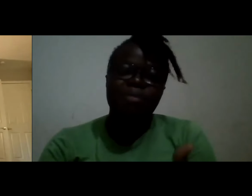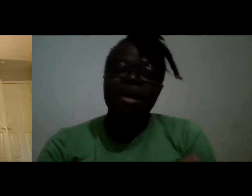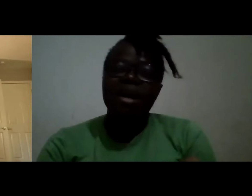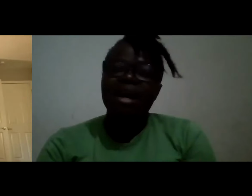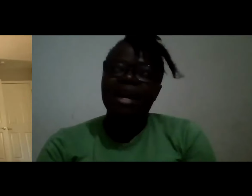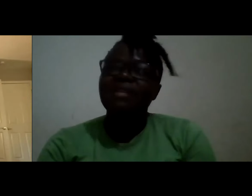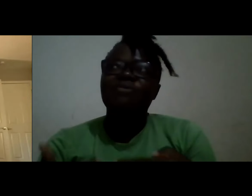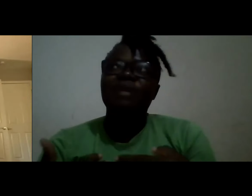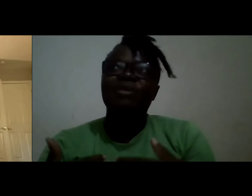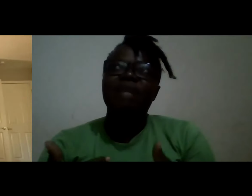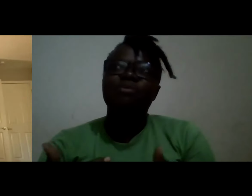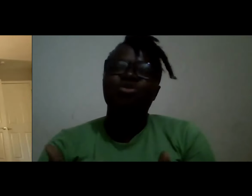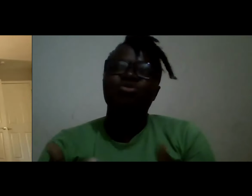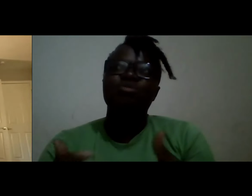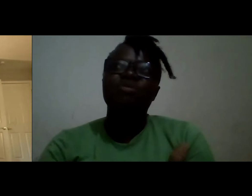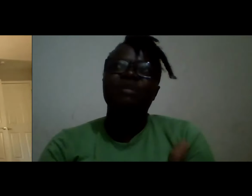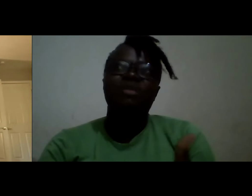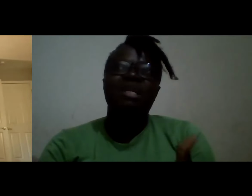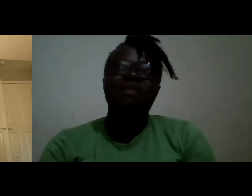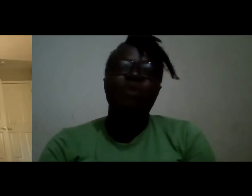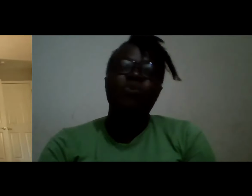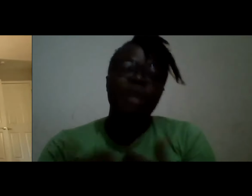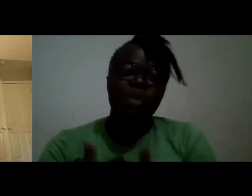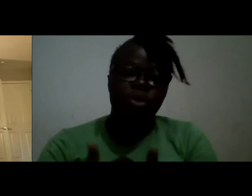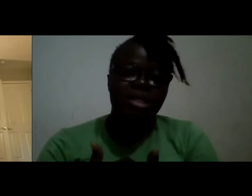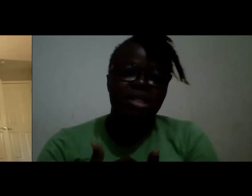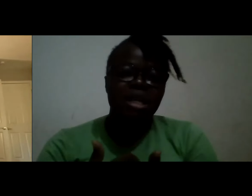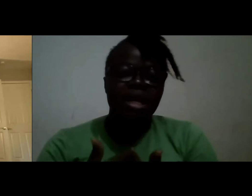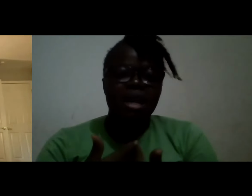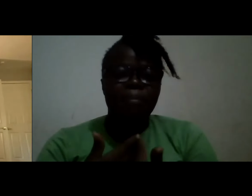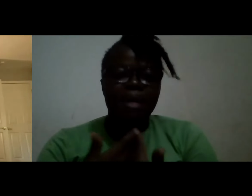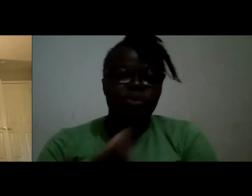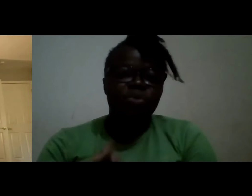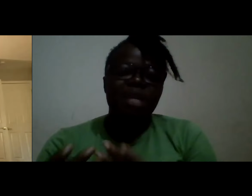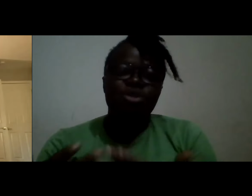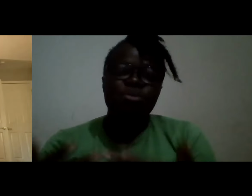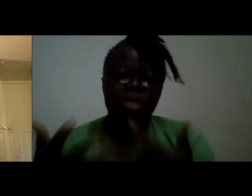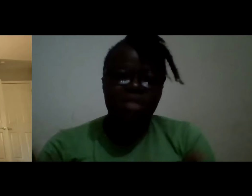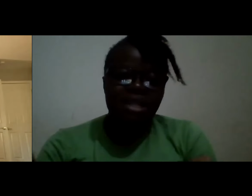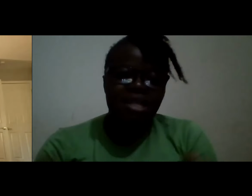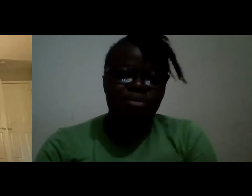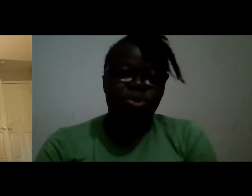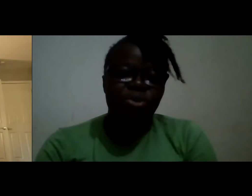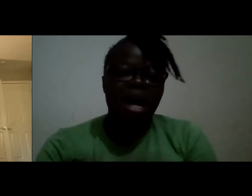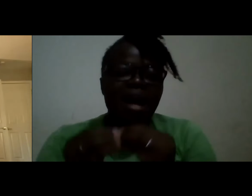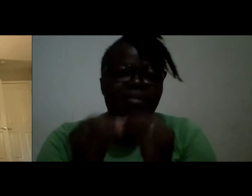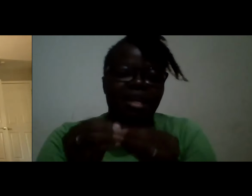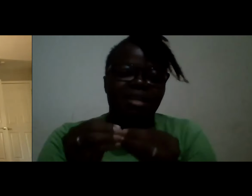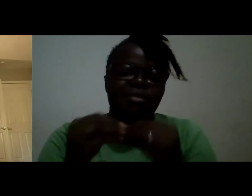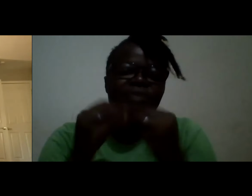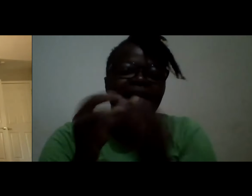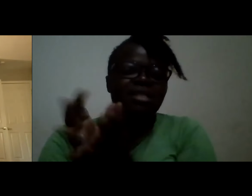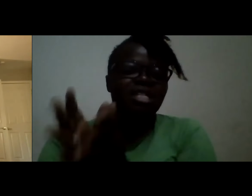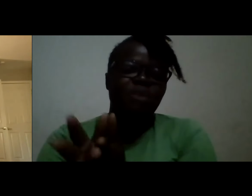come up, even if we are not able to move them to the level that we want, but we'll be able to motivate them to have